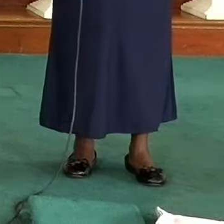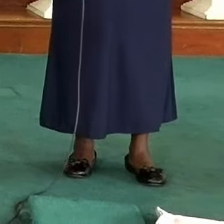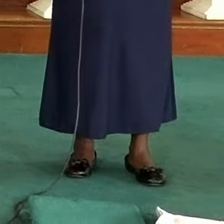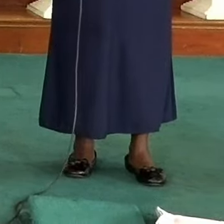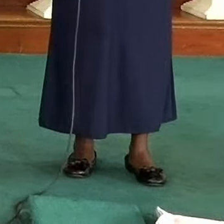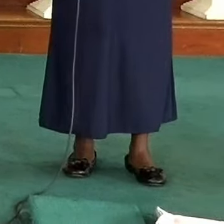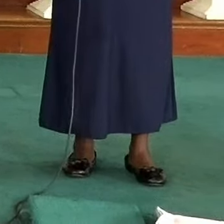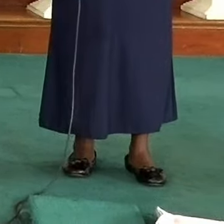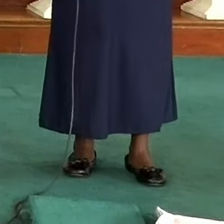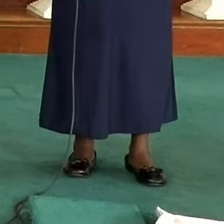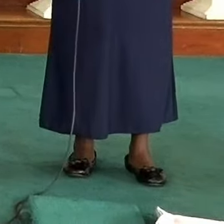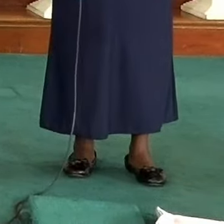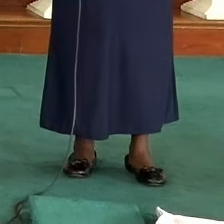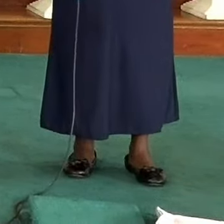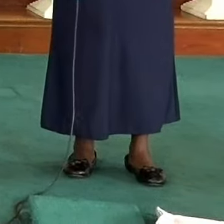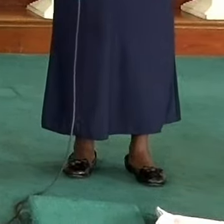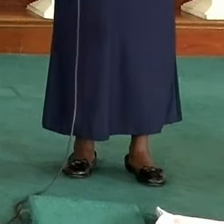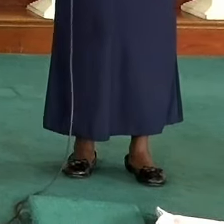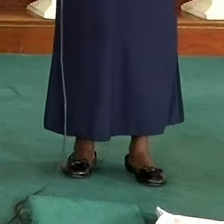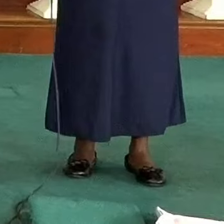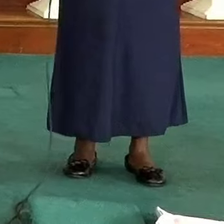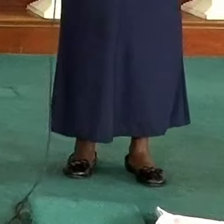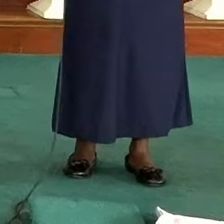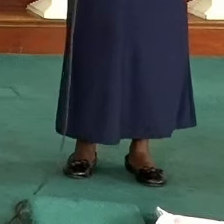Let's do the first and the chorus.